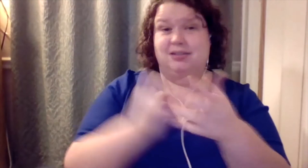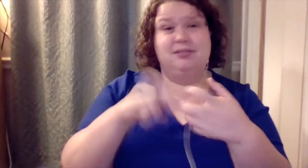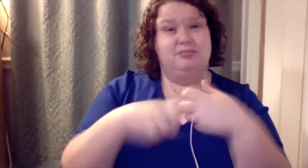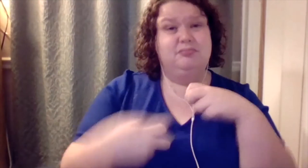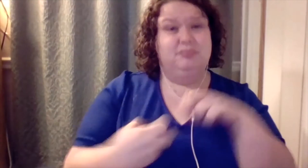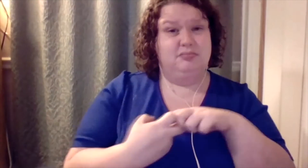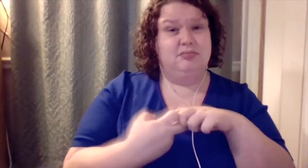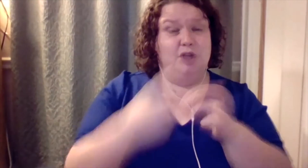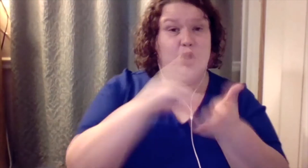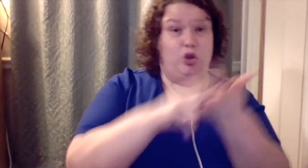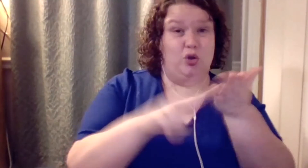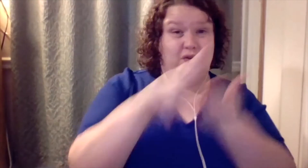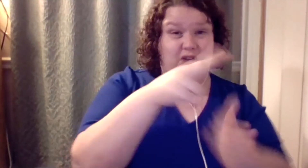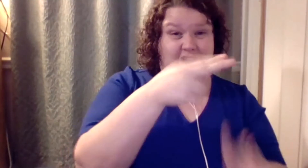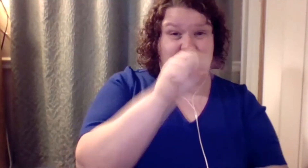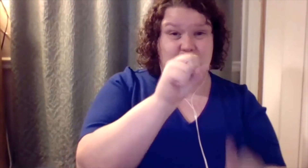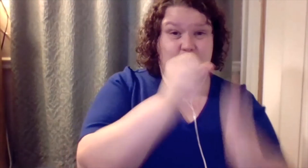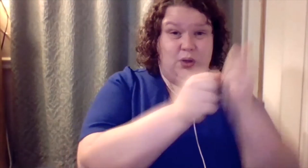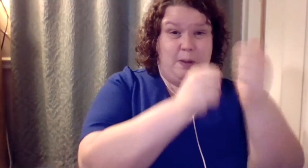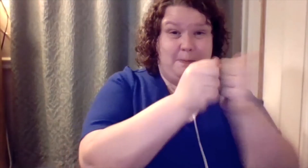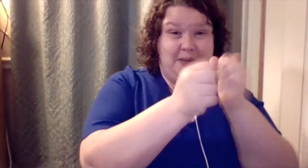that competed at state.